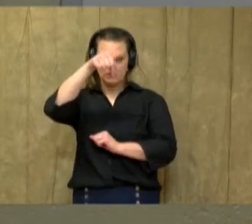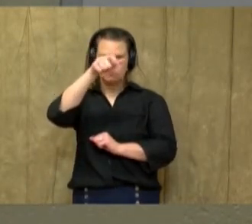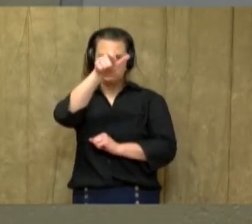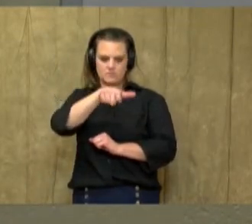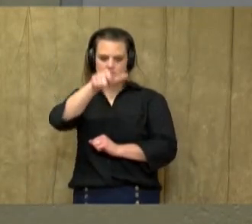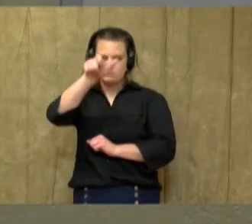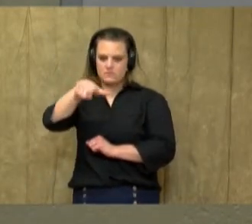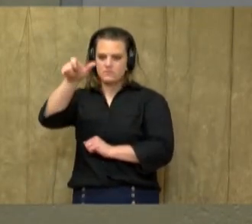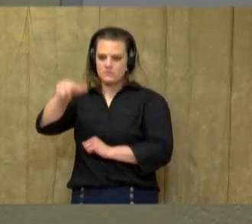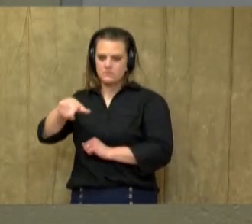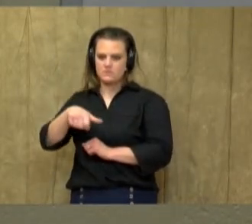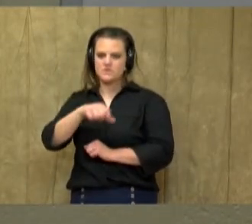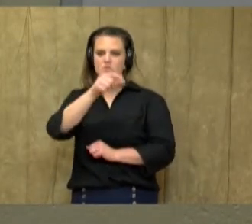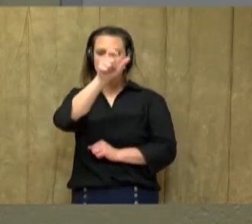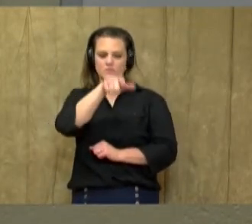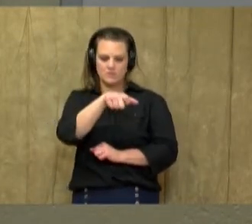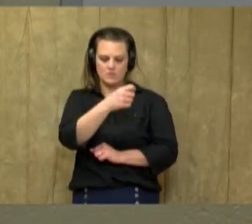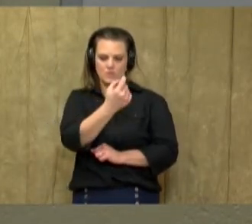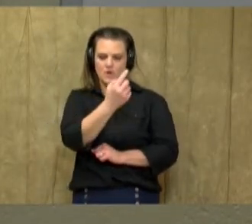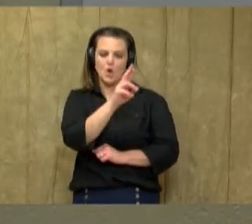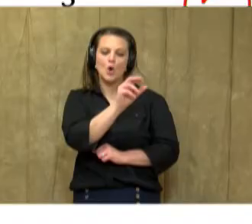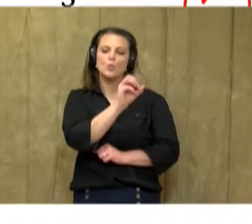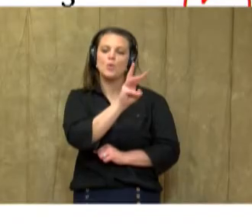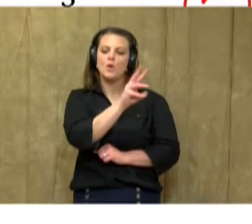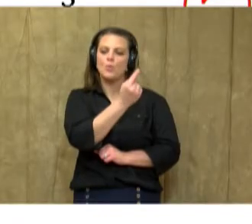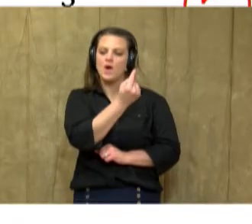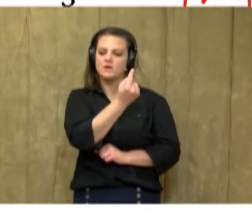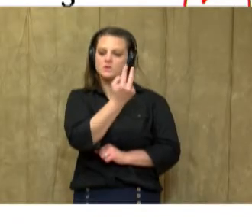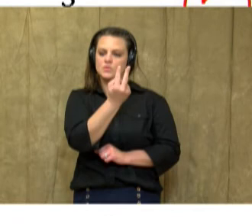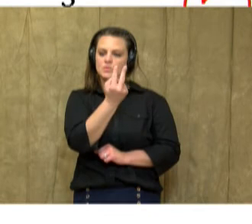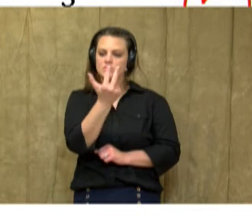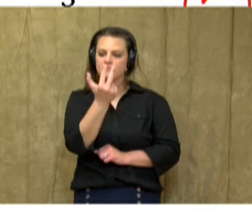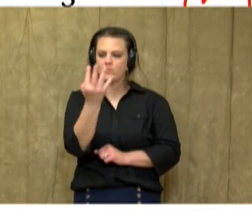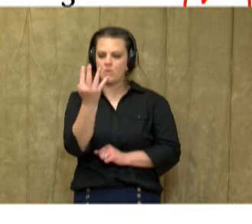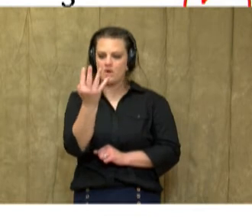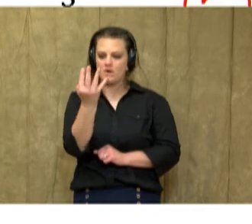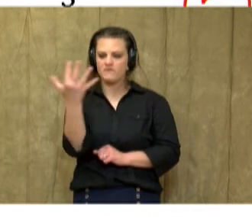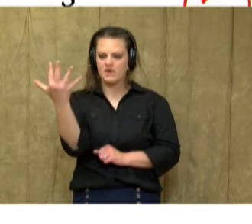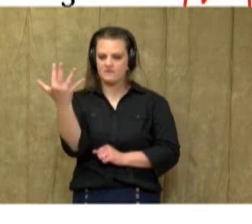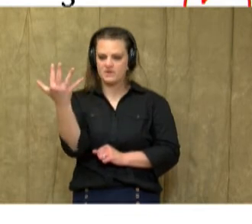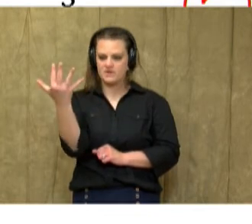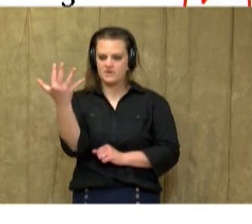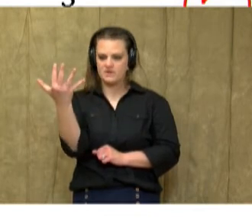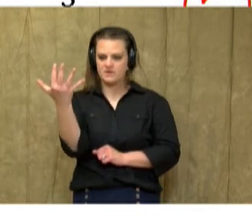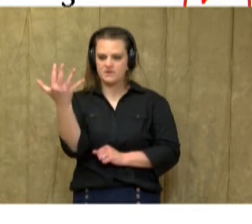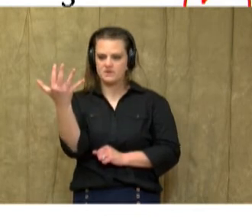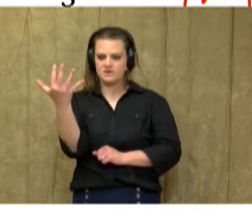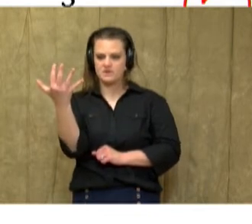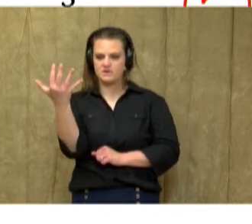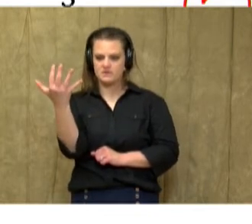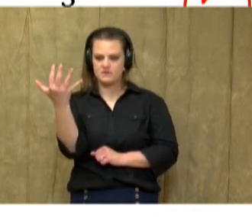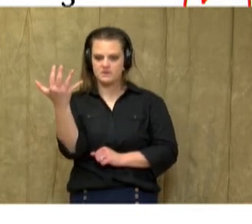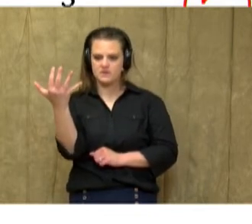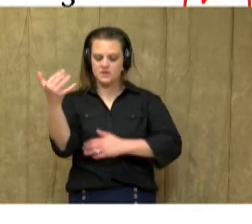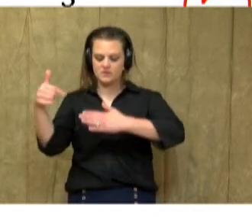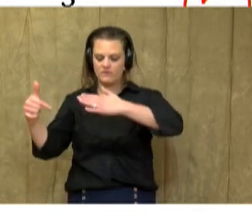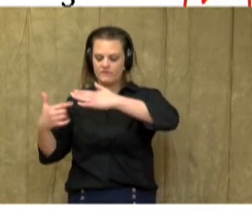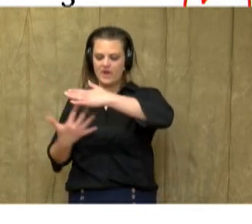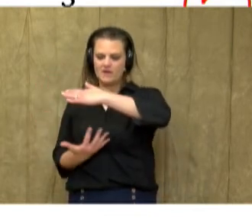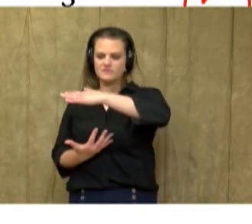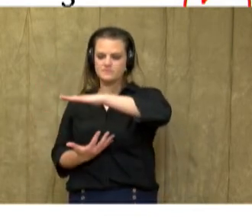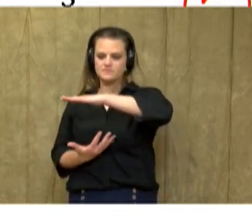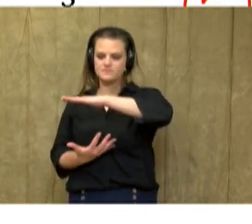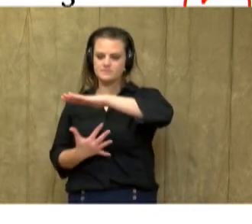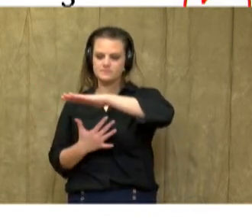first. Row 1, 2, 3, 4, 5. So that denominator is